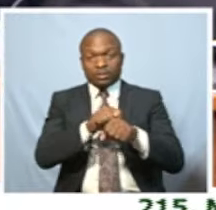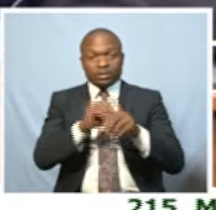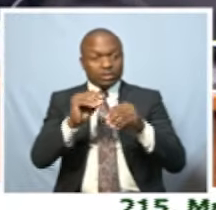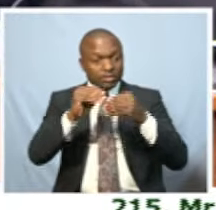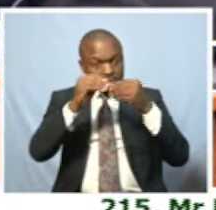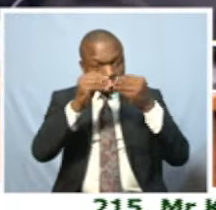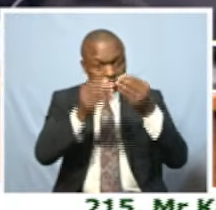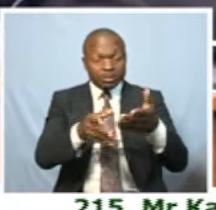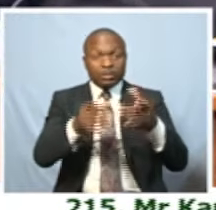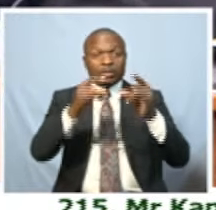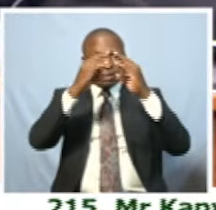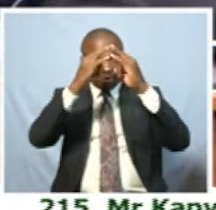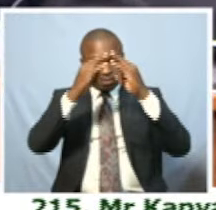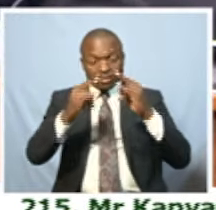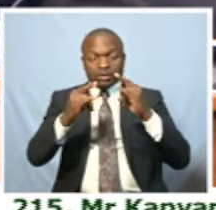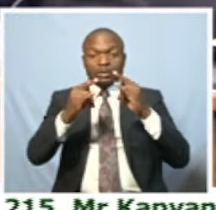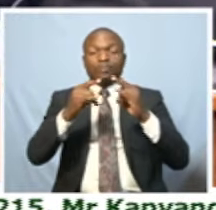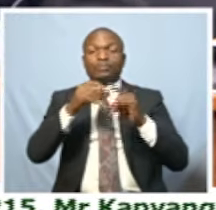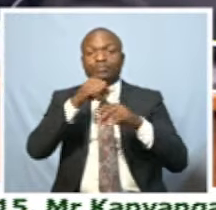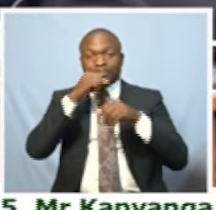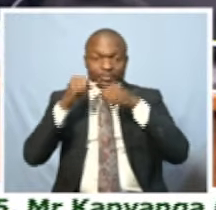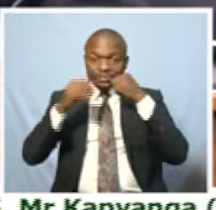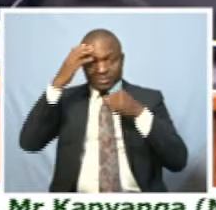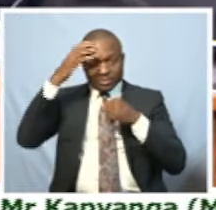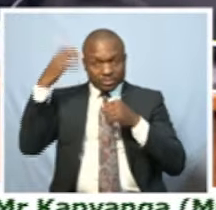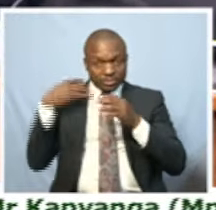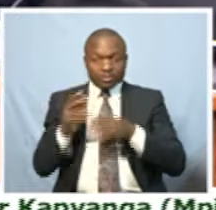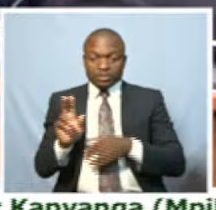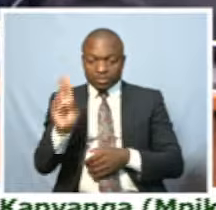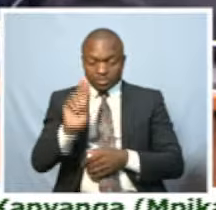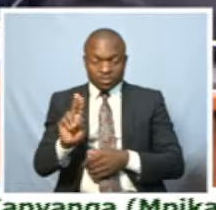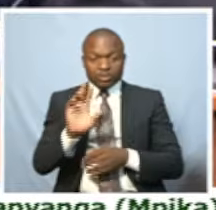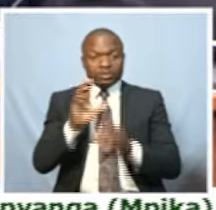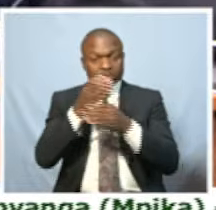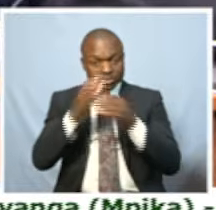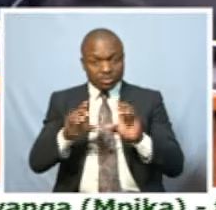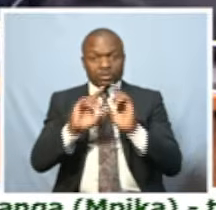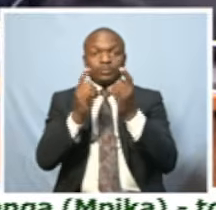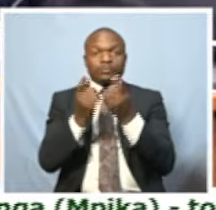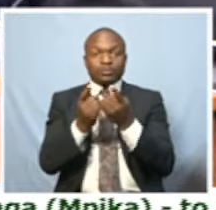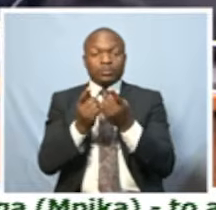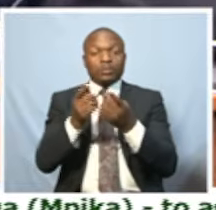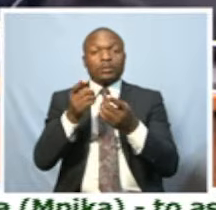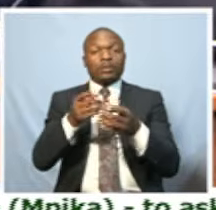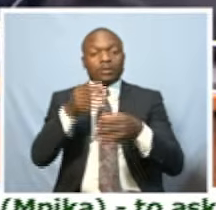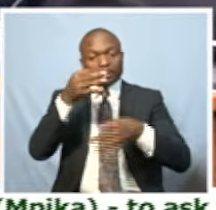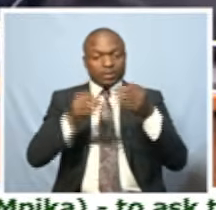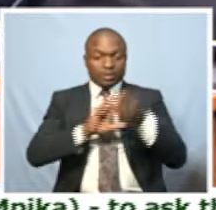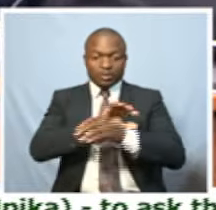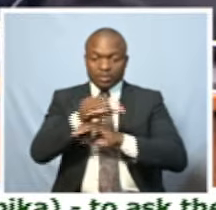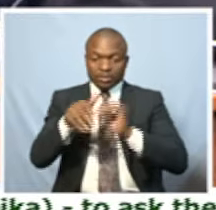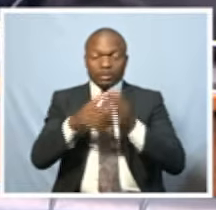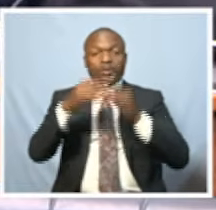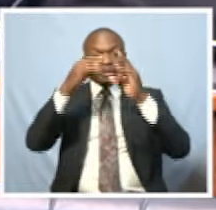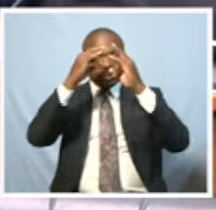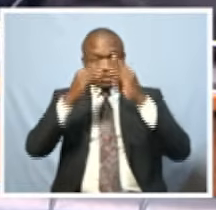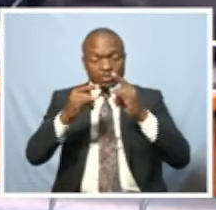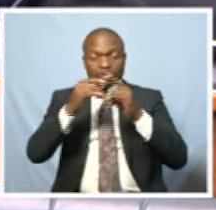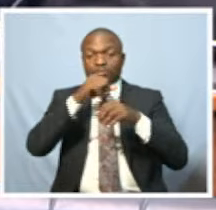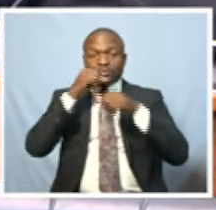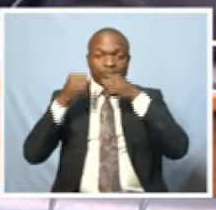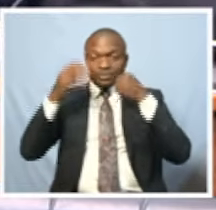officers for use in executing their work in Chinsali district? And B, whether all the camp officers